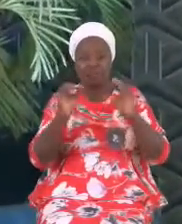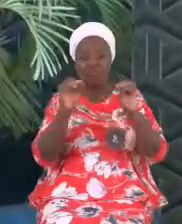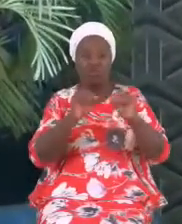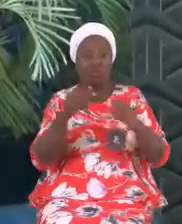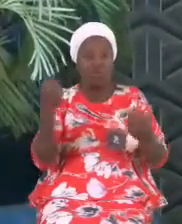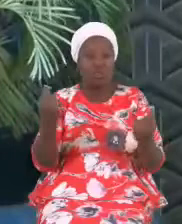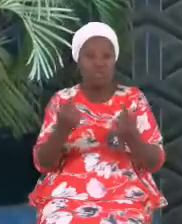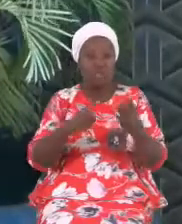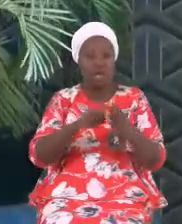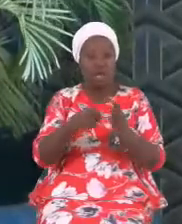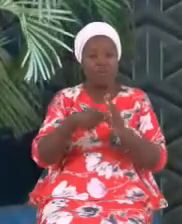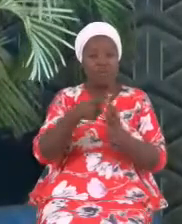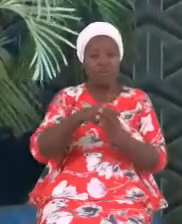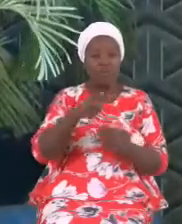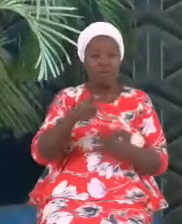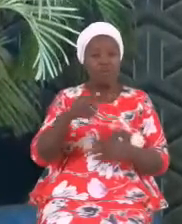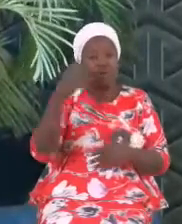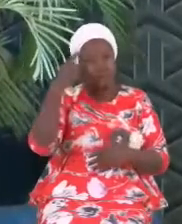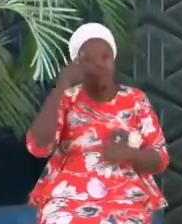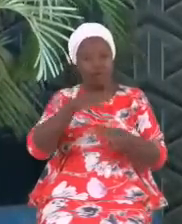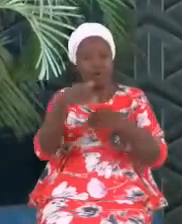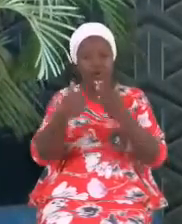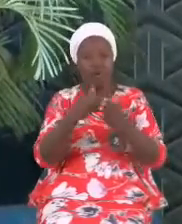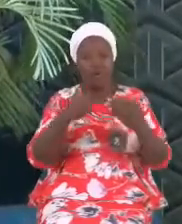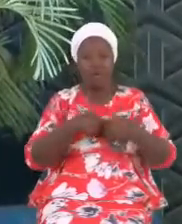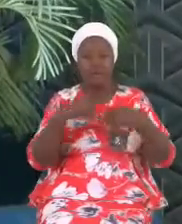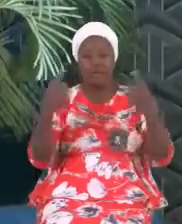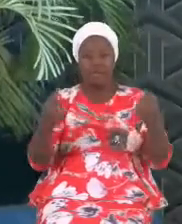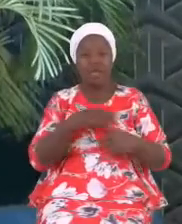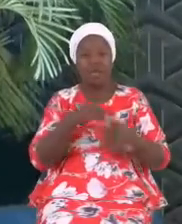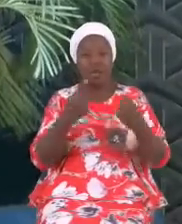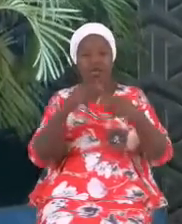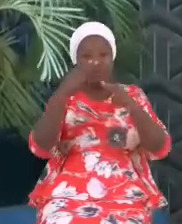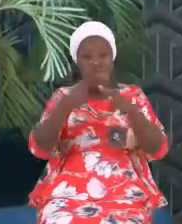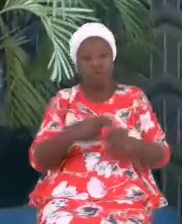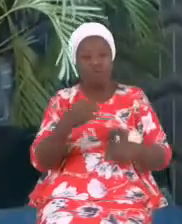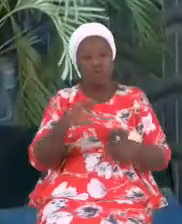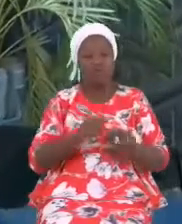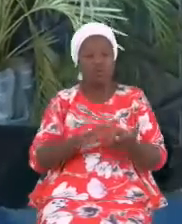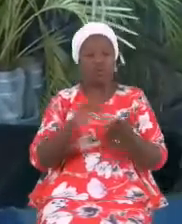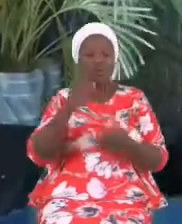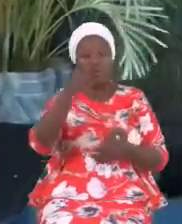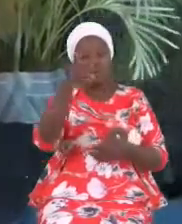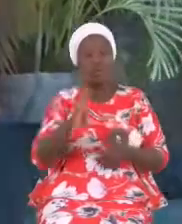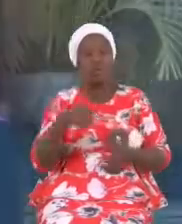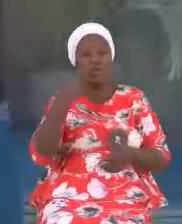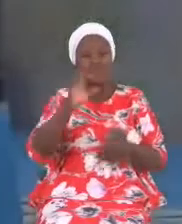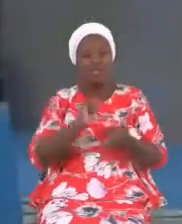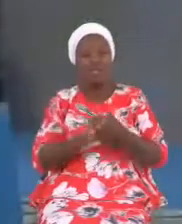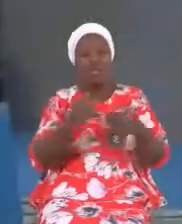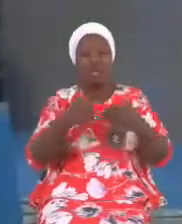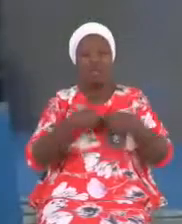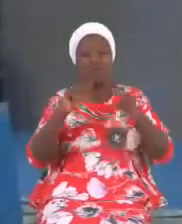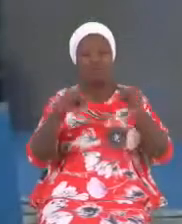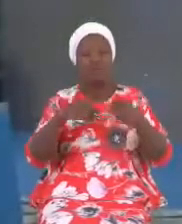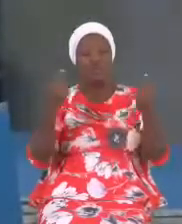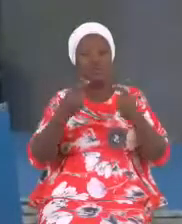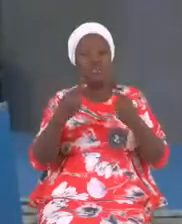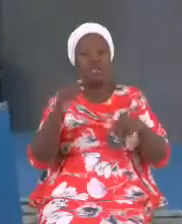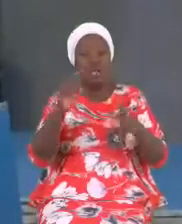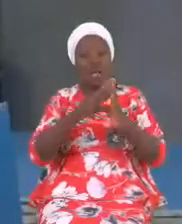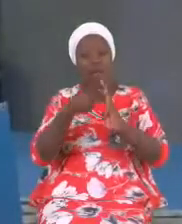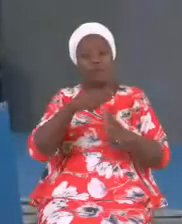have sinned and come short of the glory of God. He that has no sin among you, let him pick the first